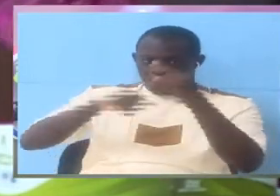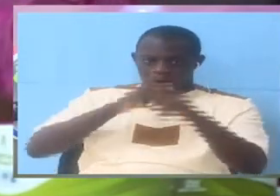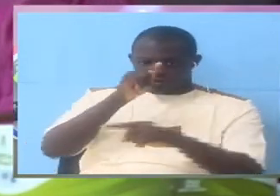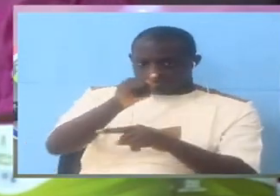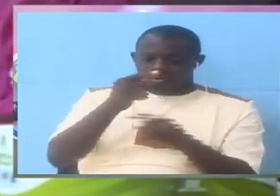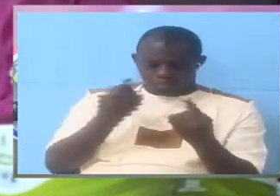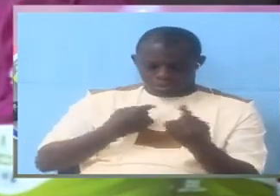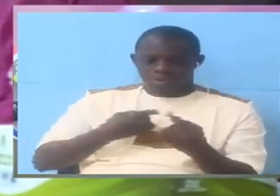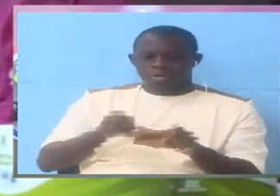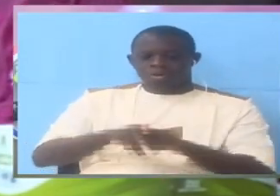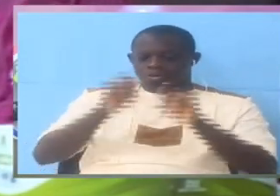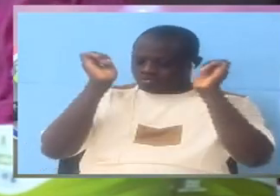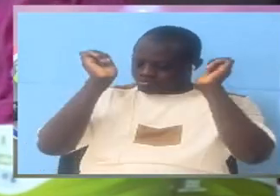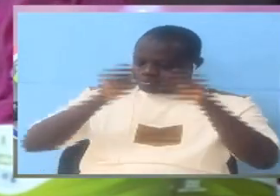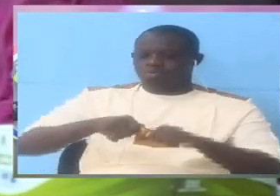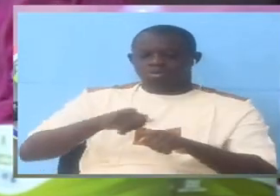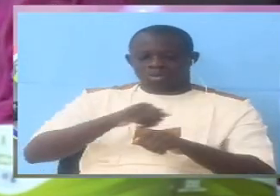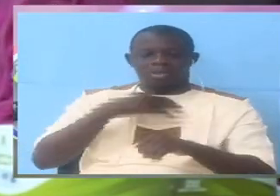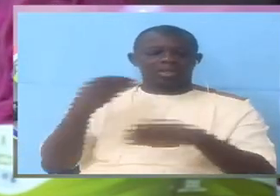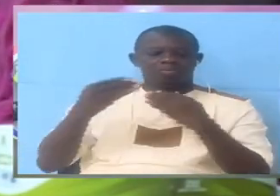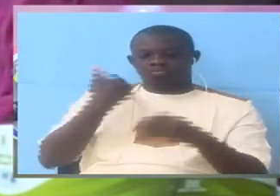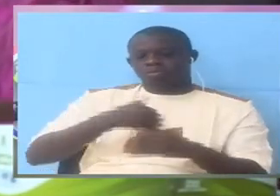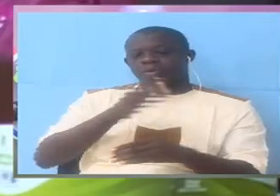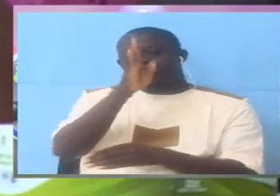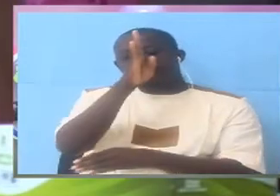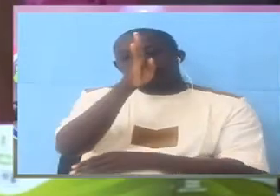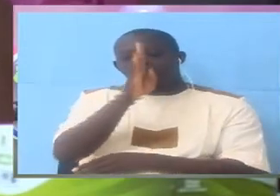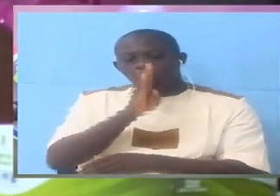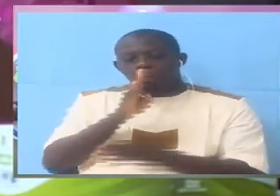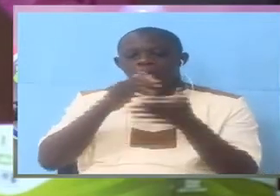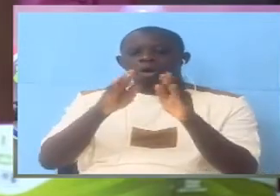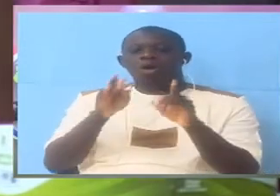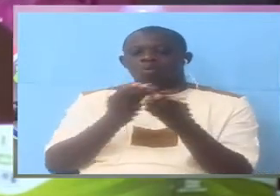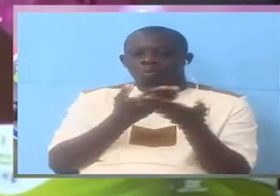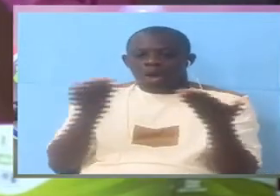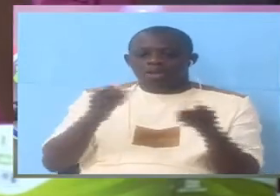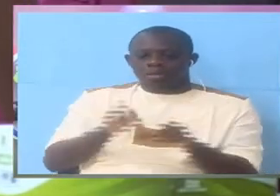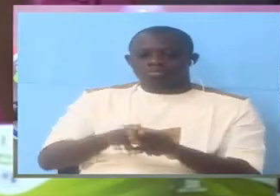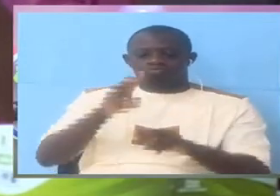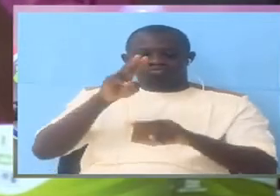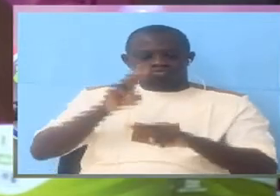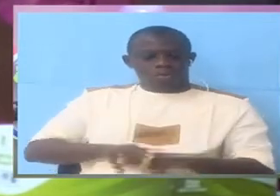In silence. You kill people in silence. Because